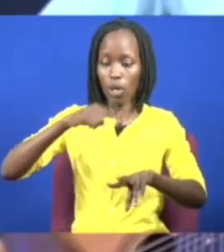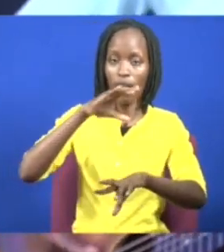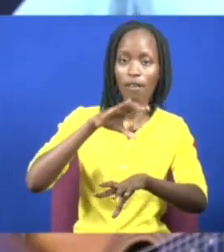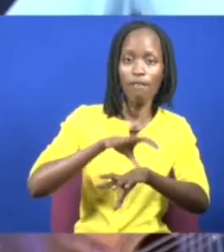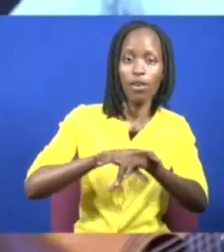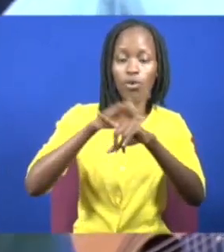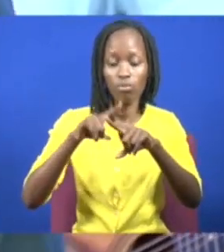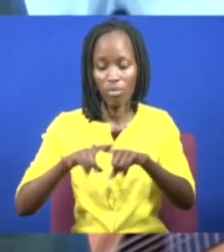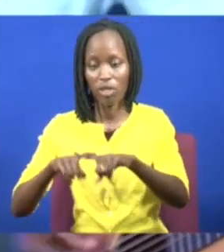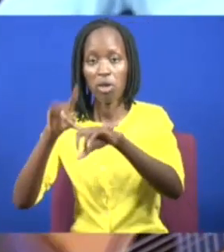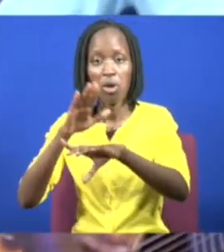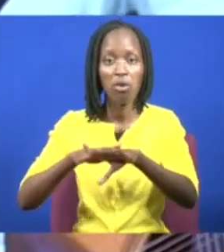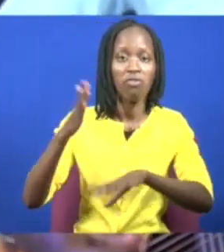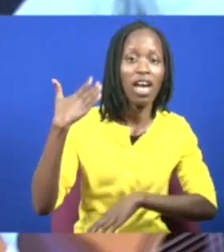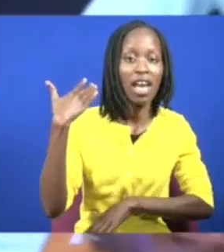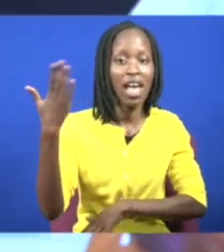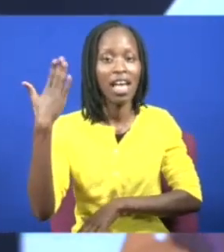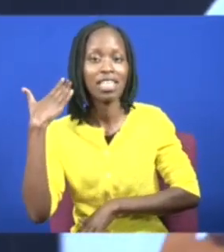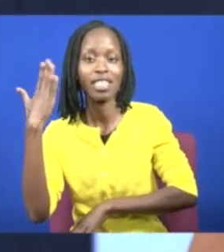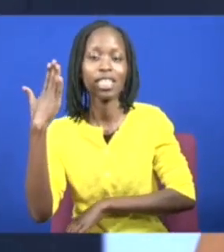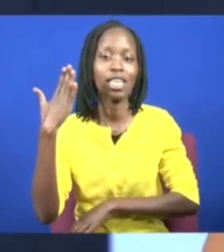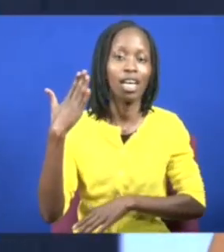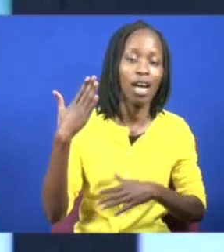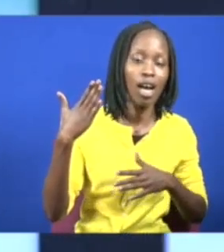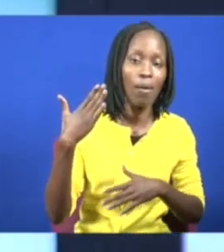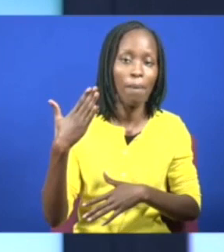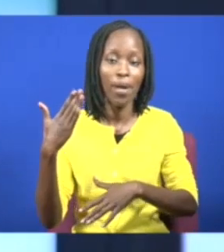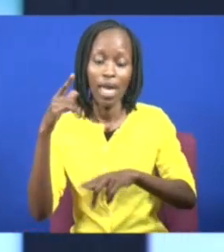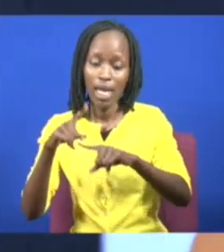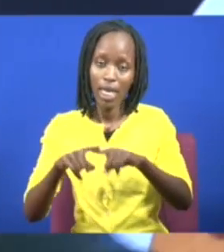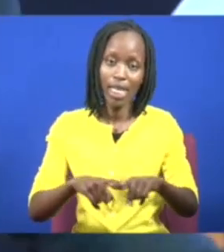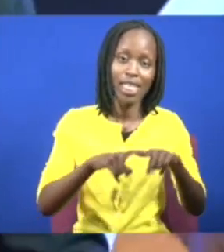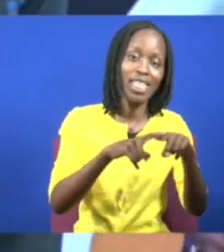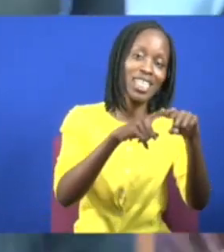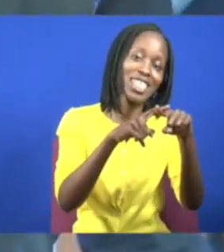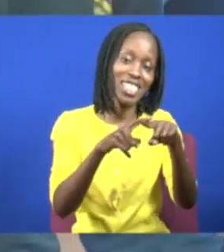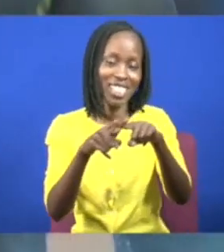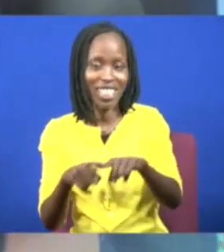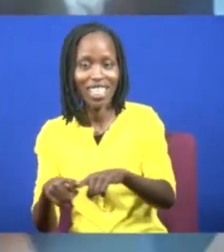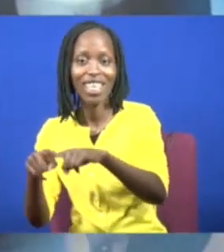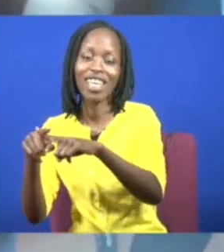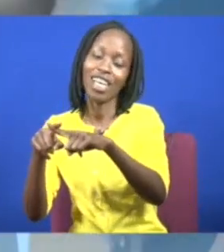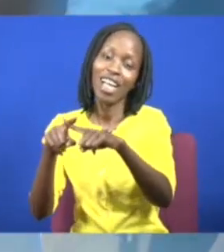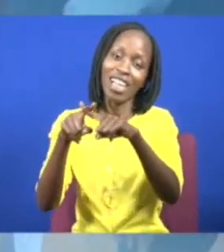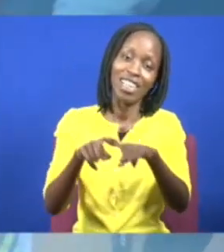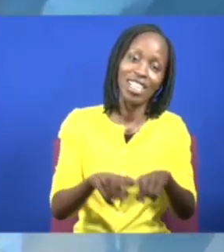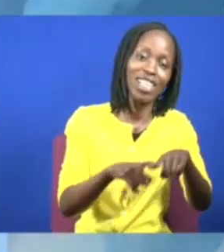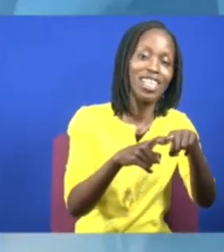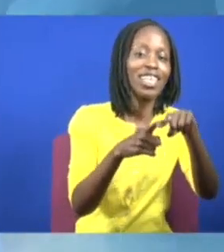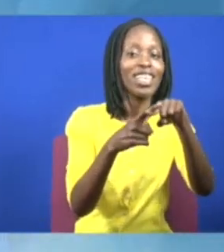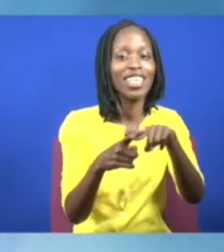mine. Leaning on the everlasting arms. Leaning, leaning, leaning,